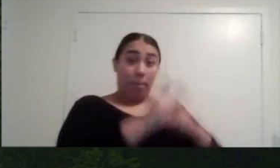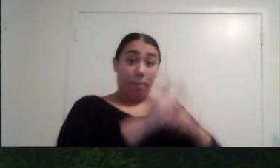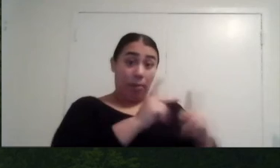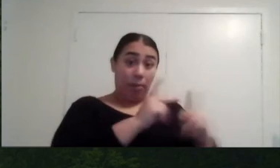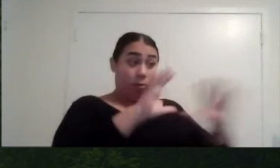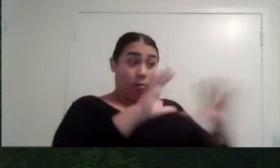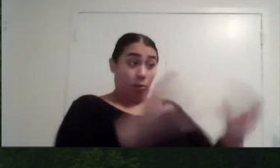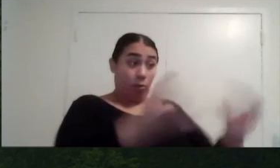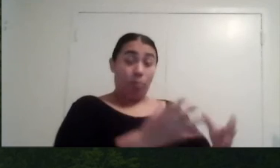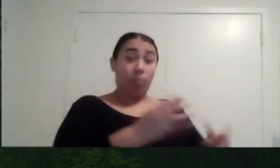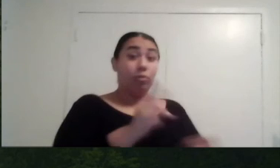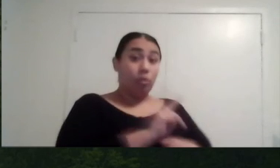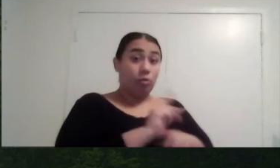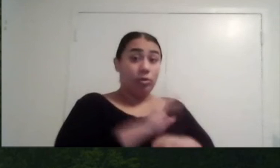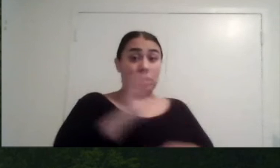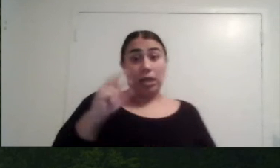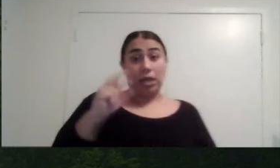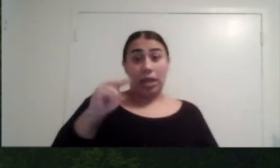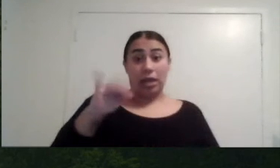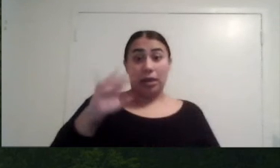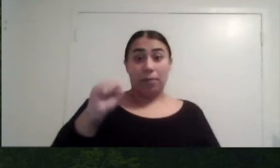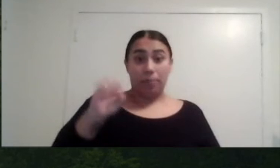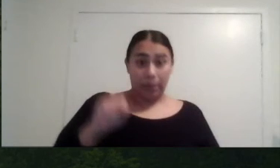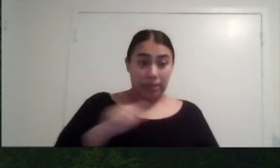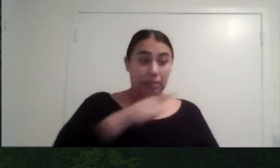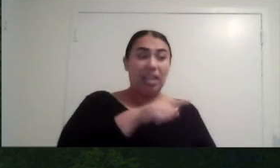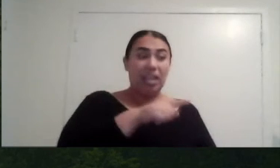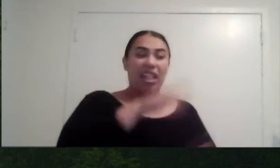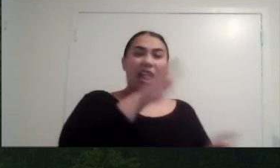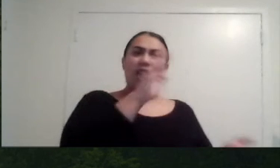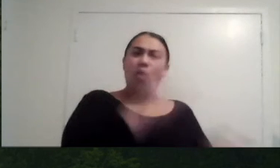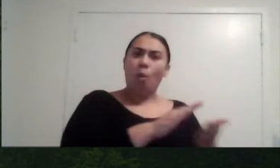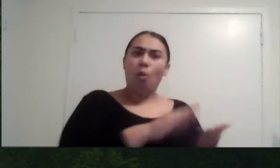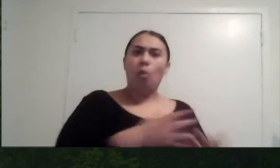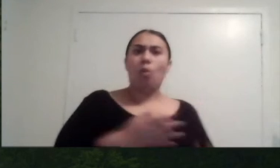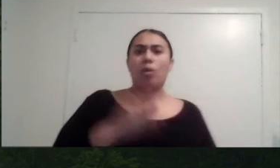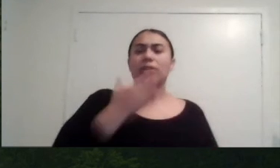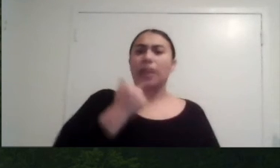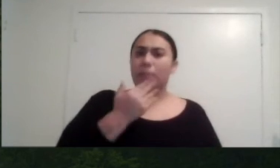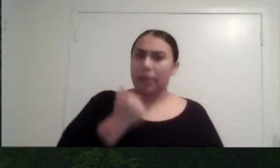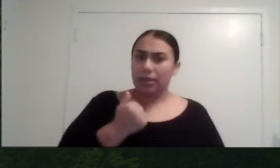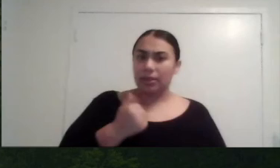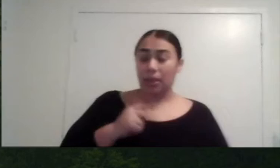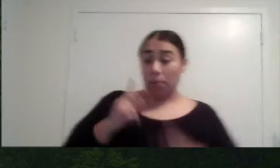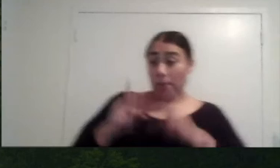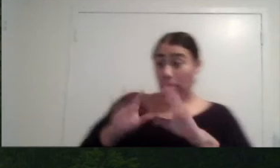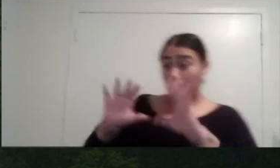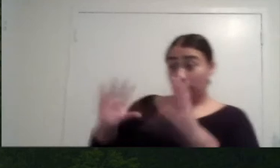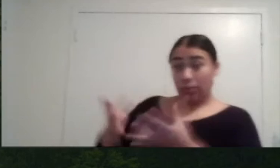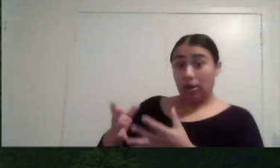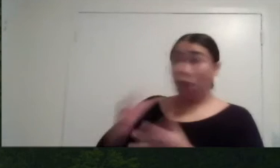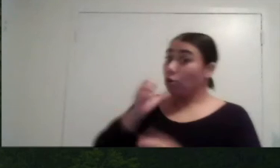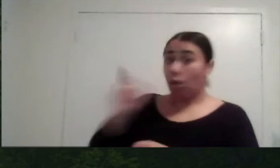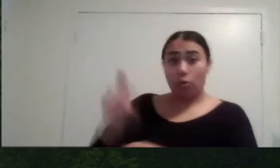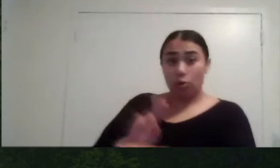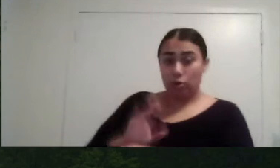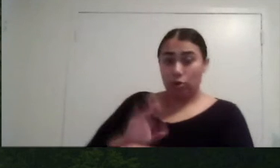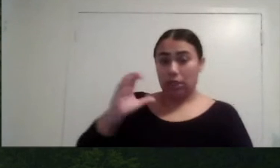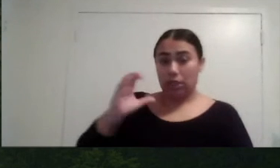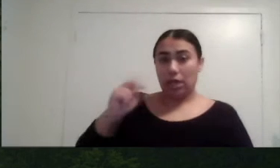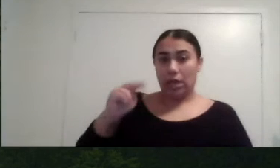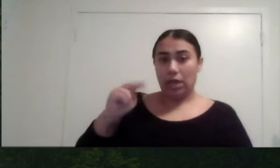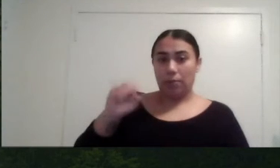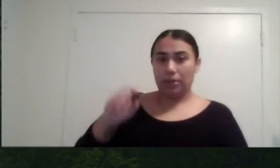those already diagnosed with diabetes. More research needs to be done and more research is being done. However, it is suggested that